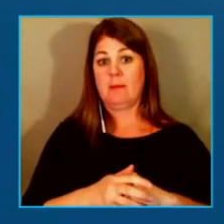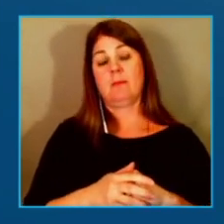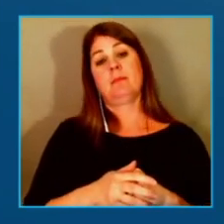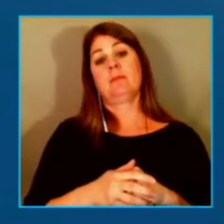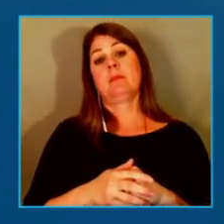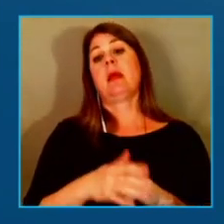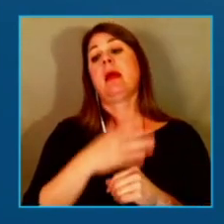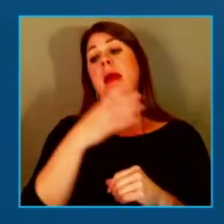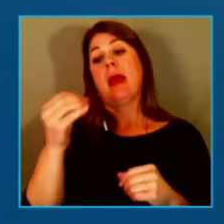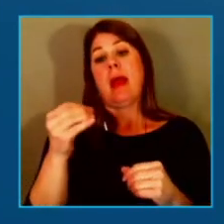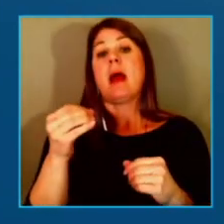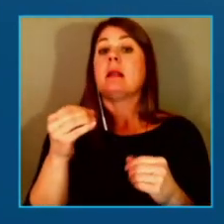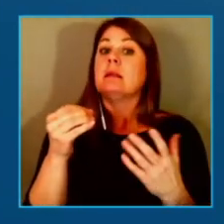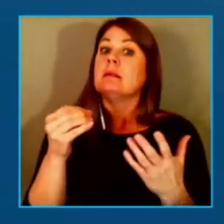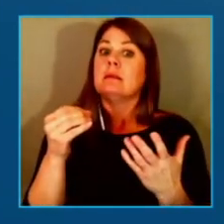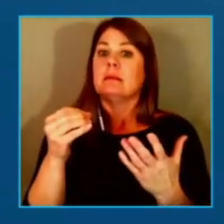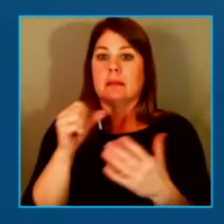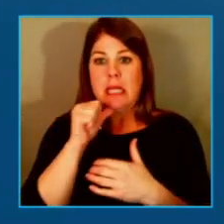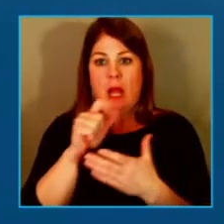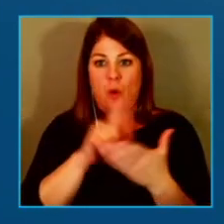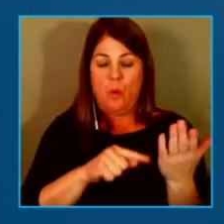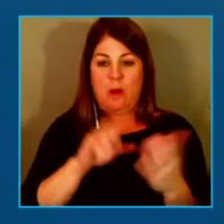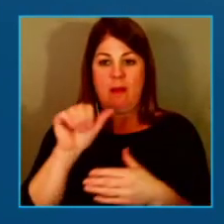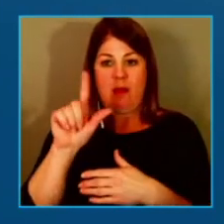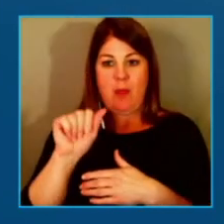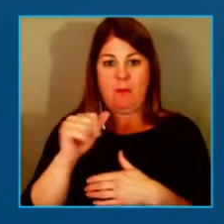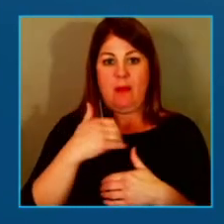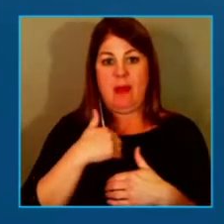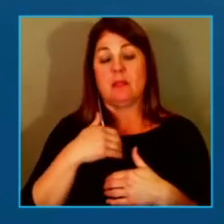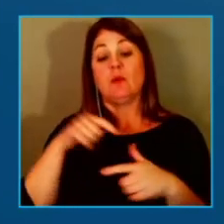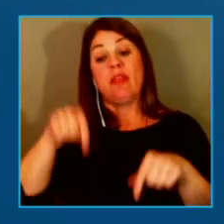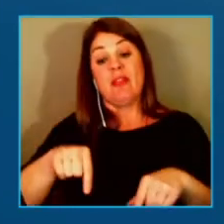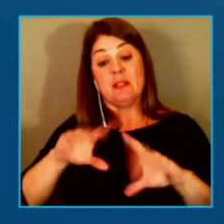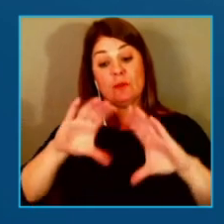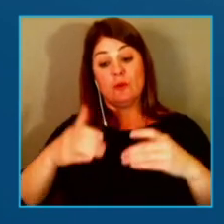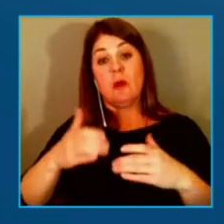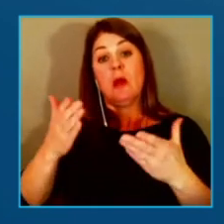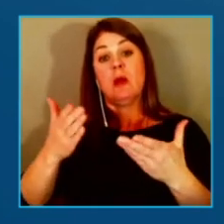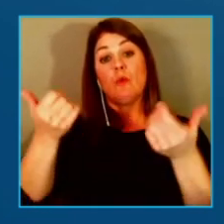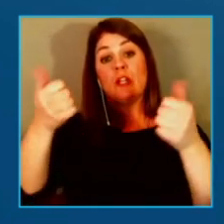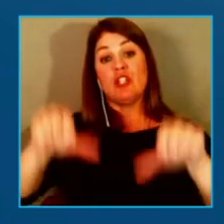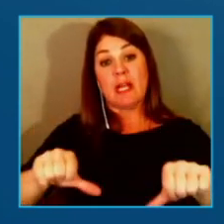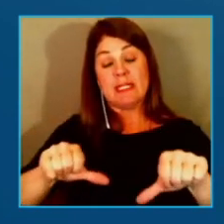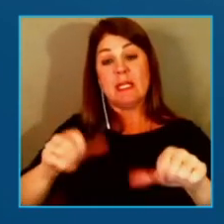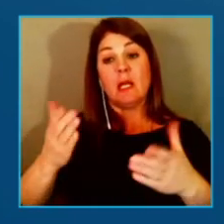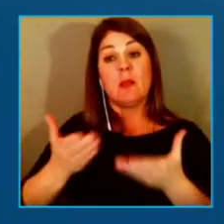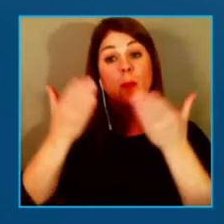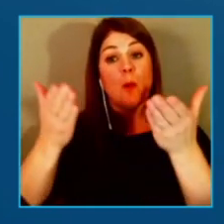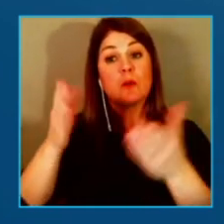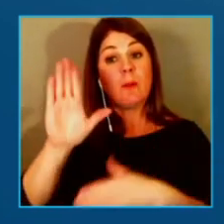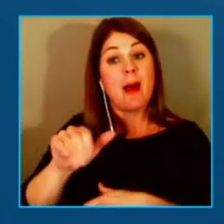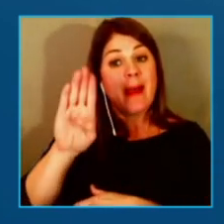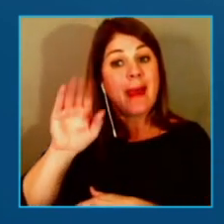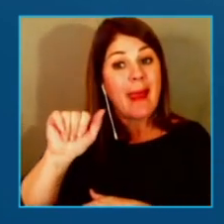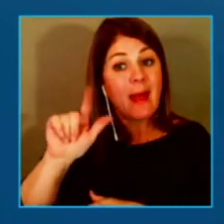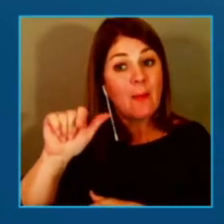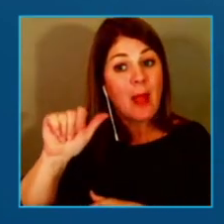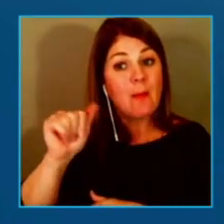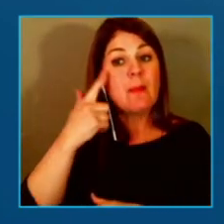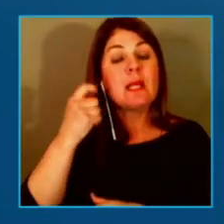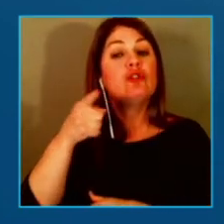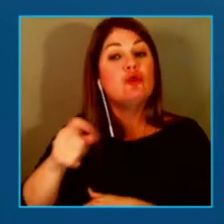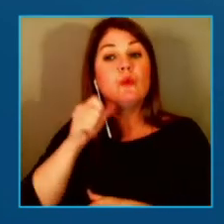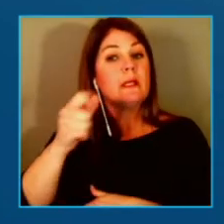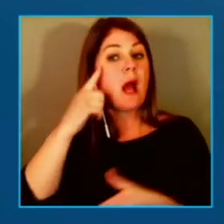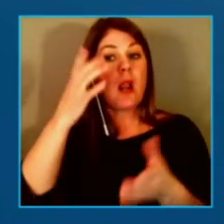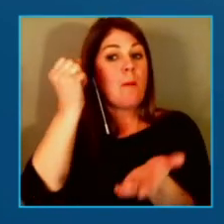Alabama. This body rejected the proposed bylaws of Alabama because you didn't approve of how they chose to